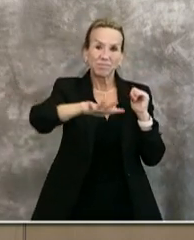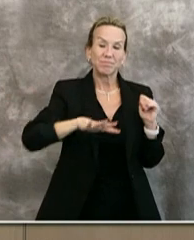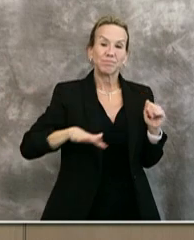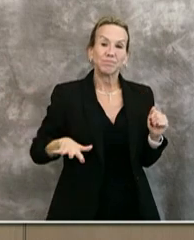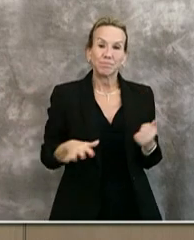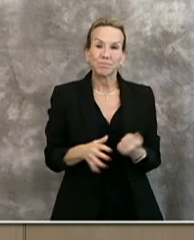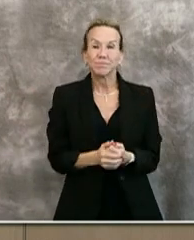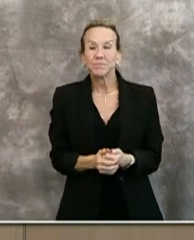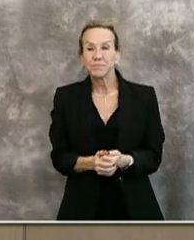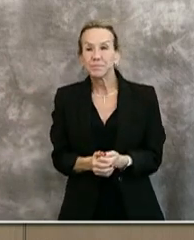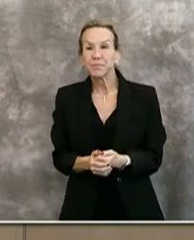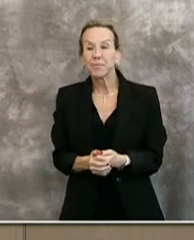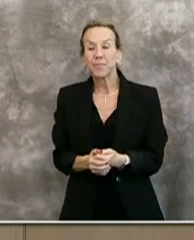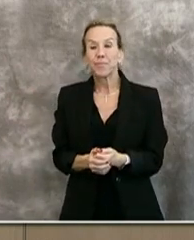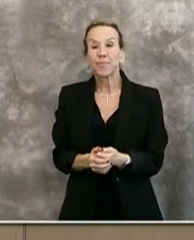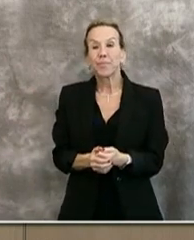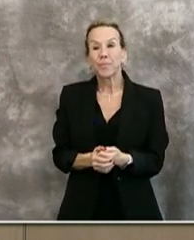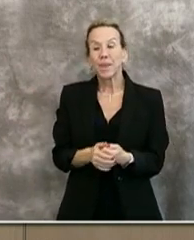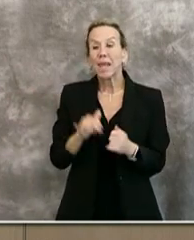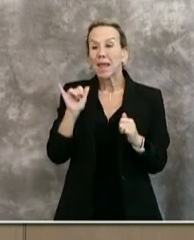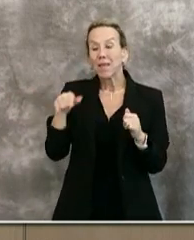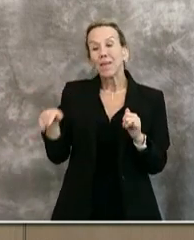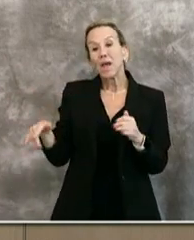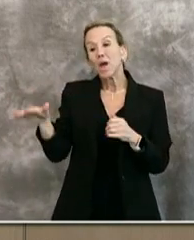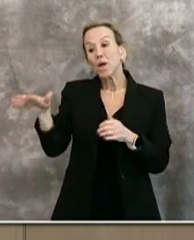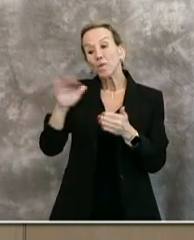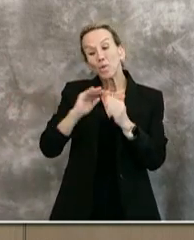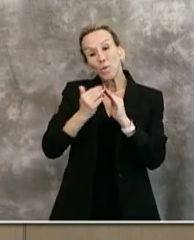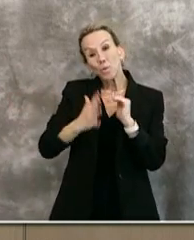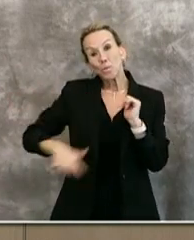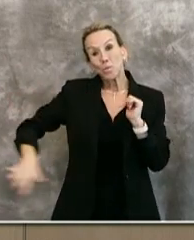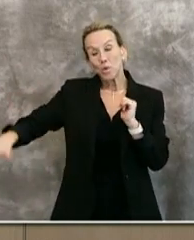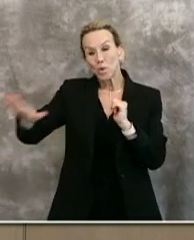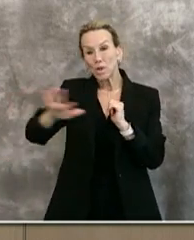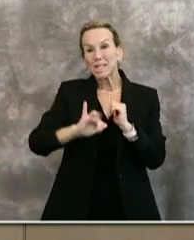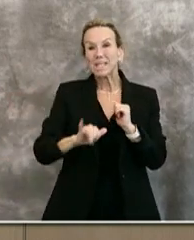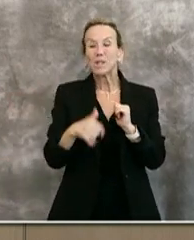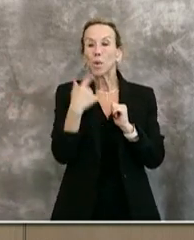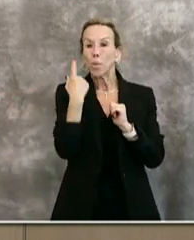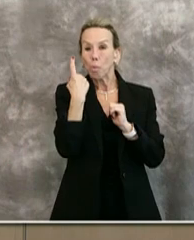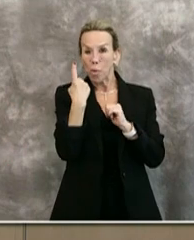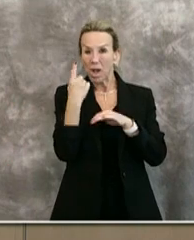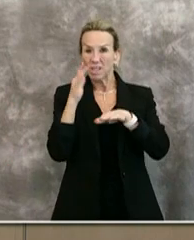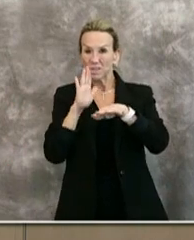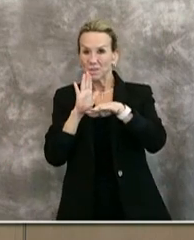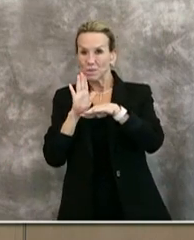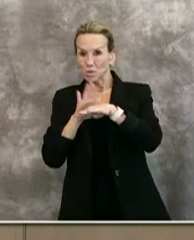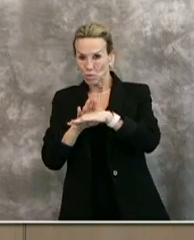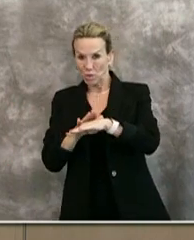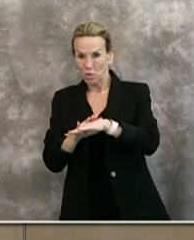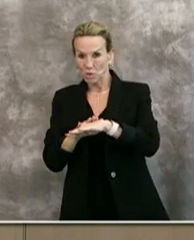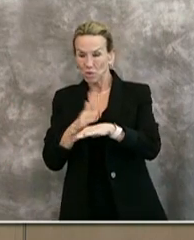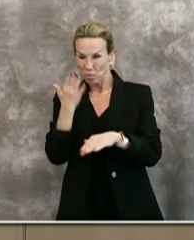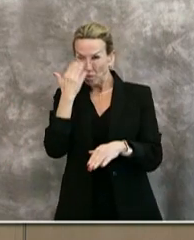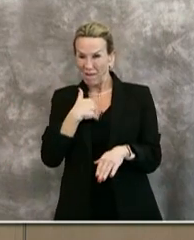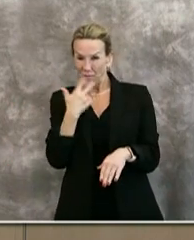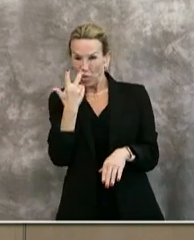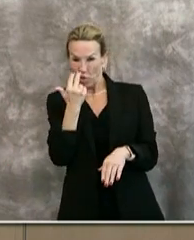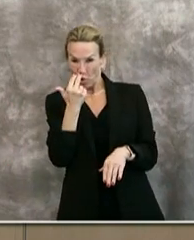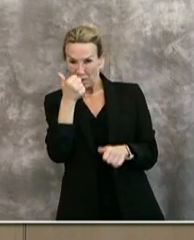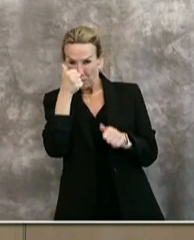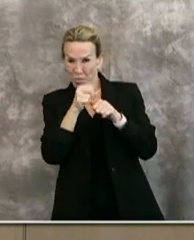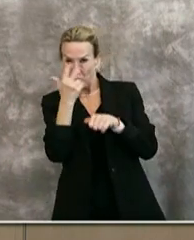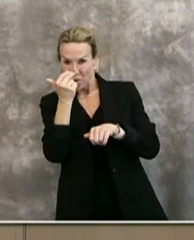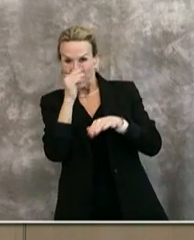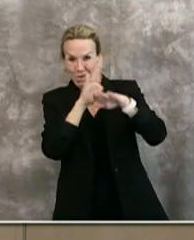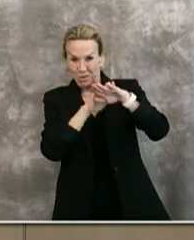down a little bit in today's cases. They reported 7 new deaths. Dr. Wilma Wooten, 140 cases, or 4% of the